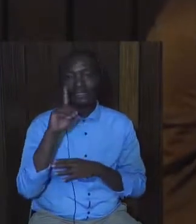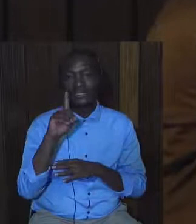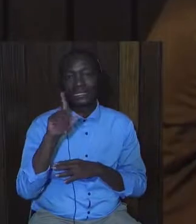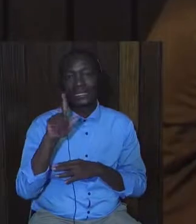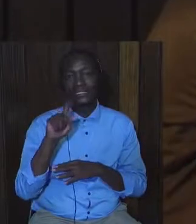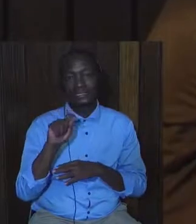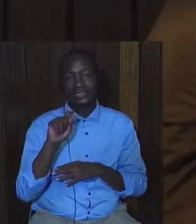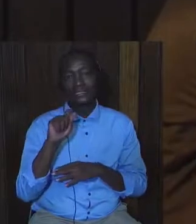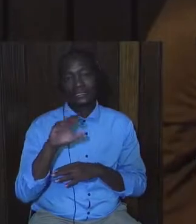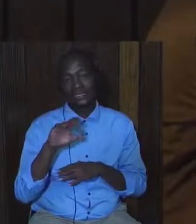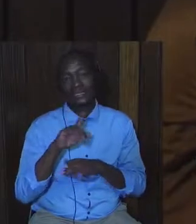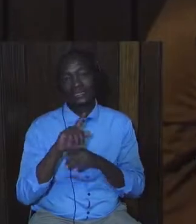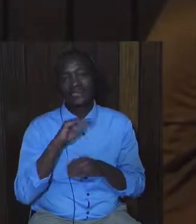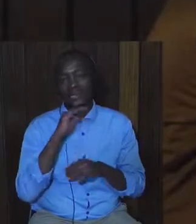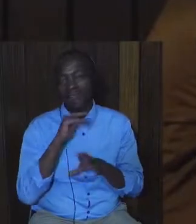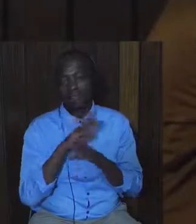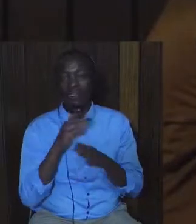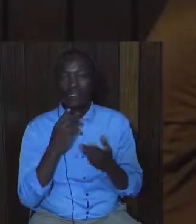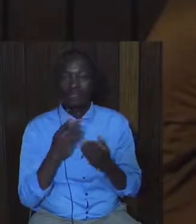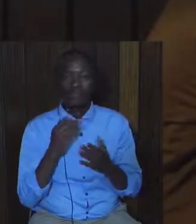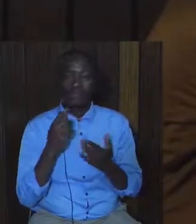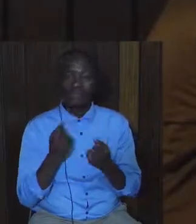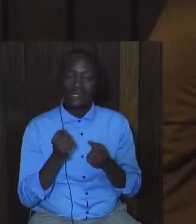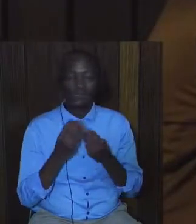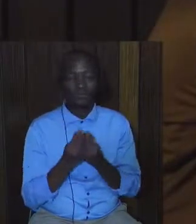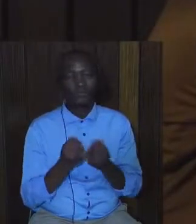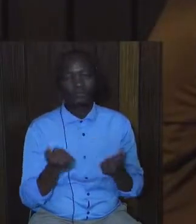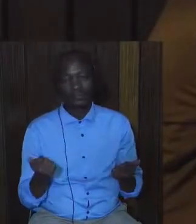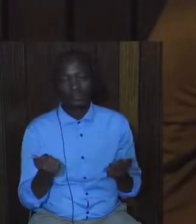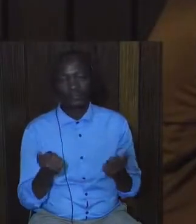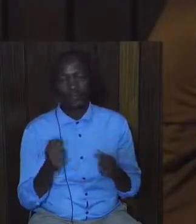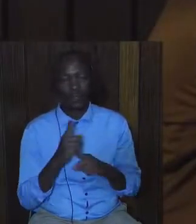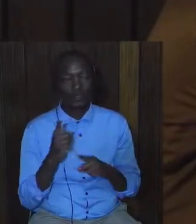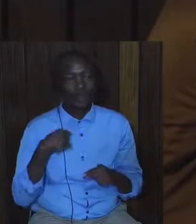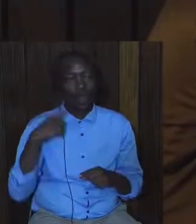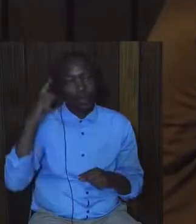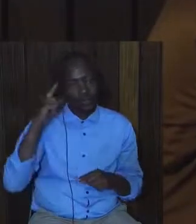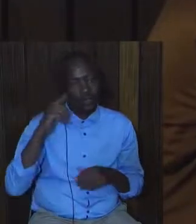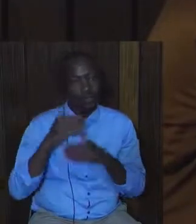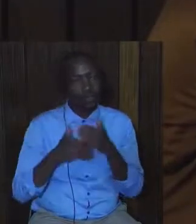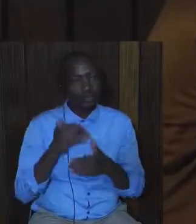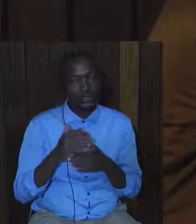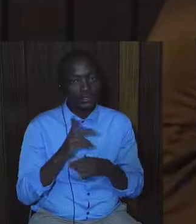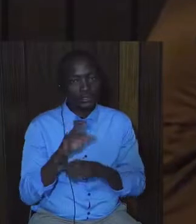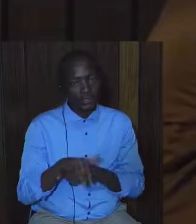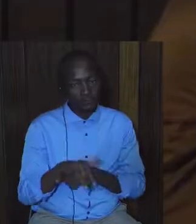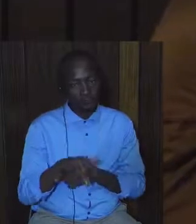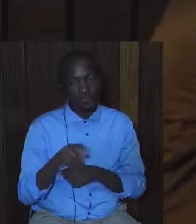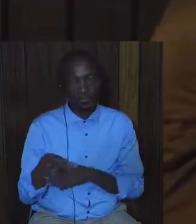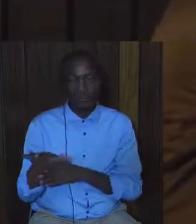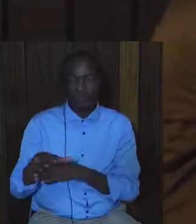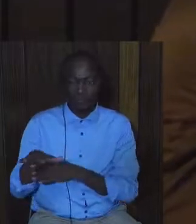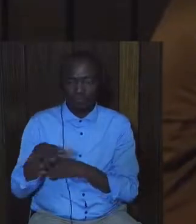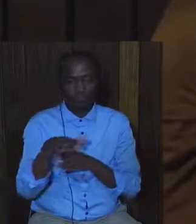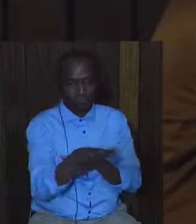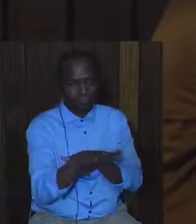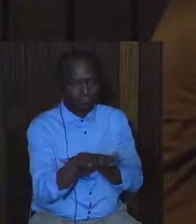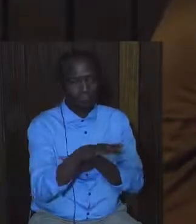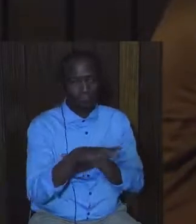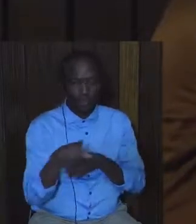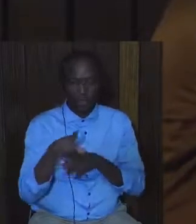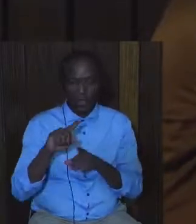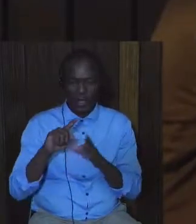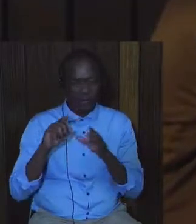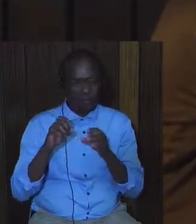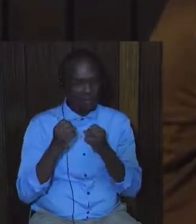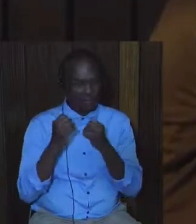and efficiently. So our thought process around this was to say we have stations. We have stations where thousands